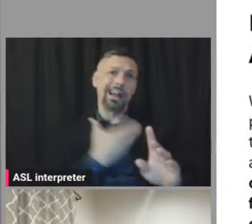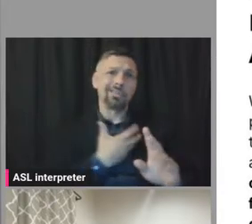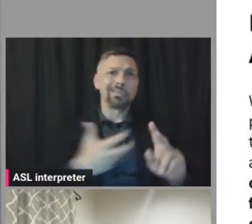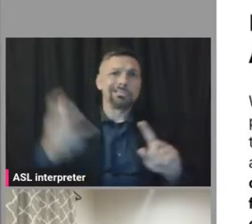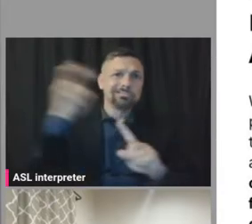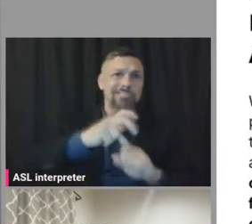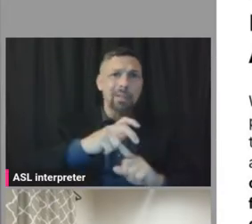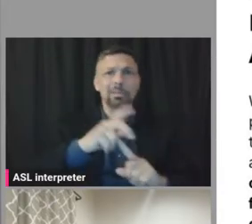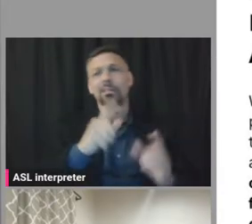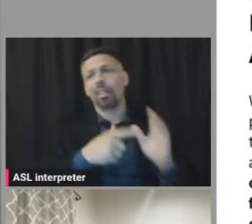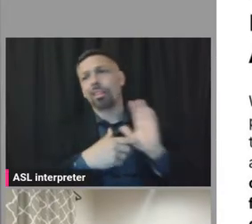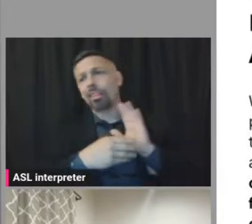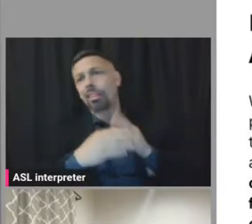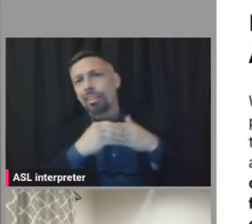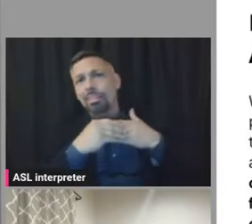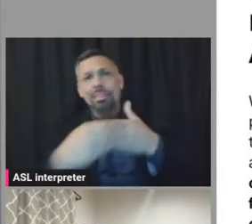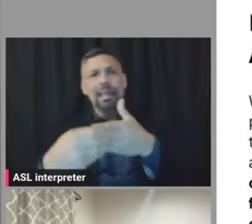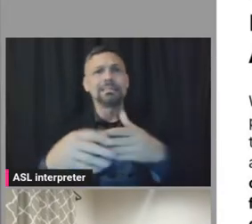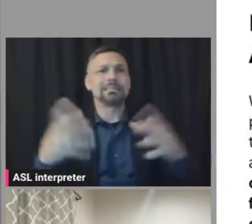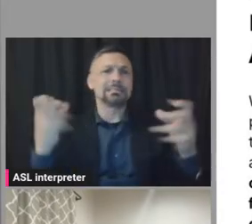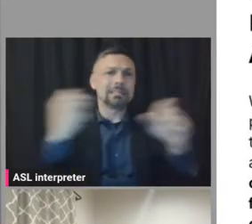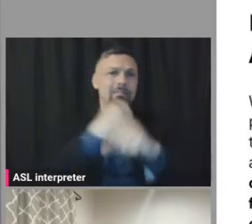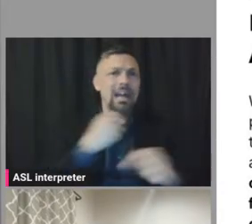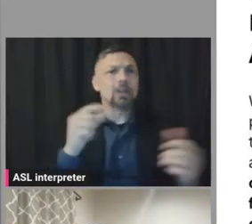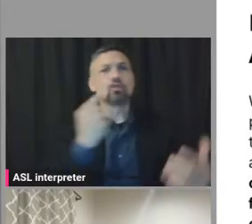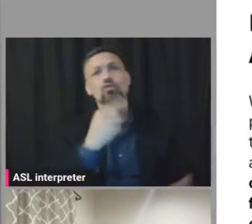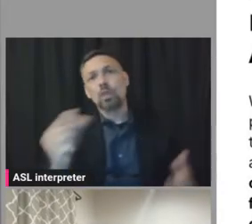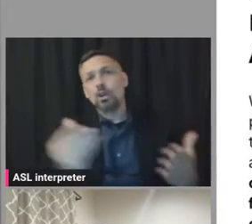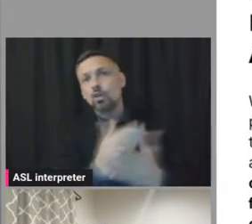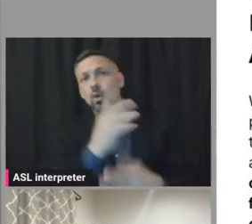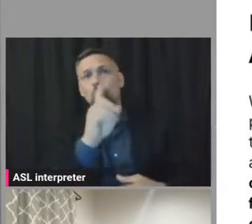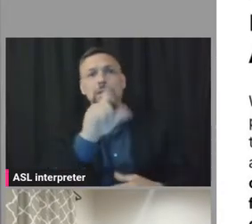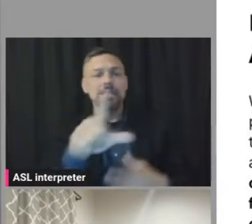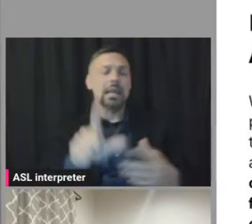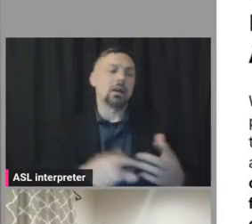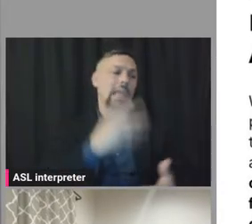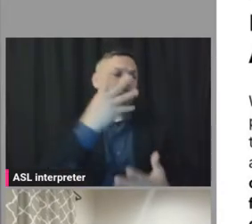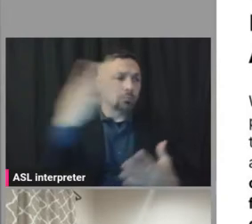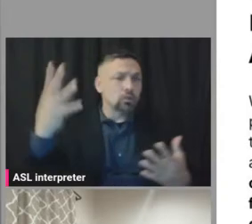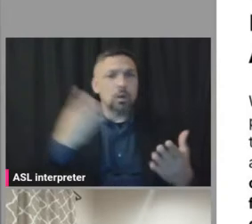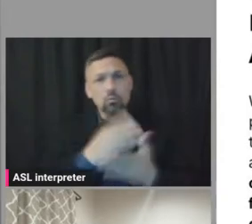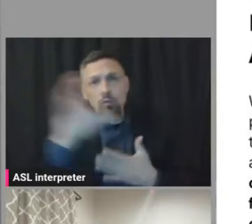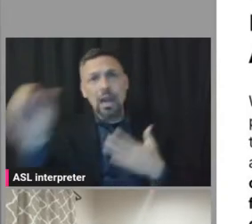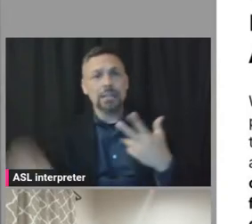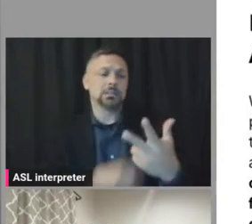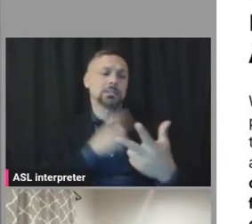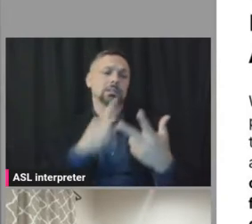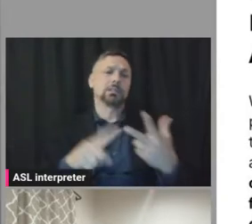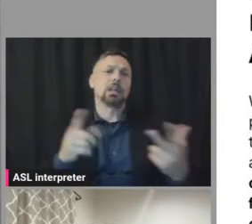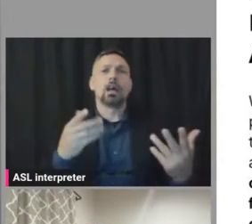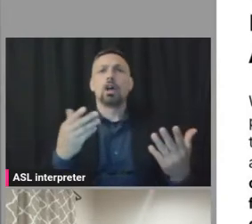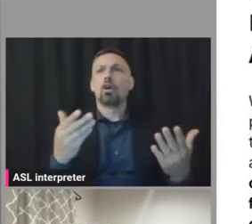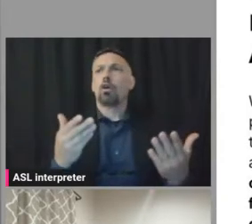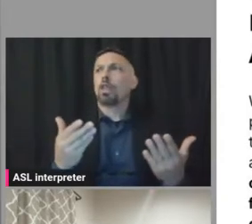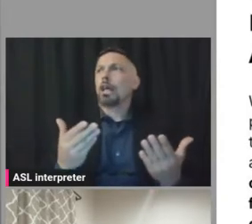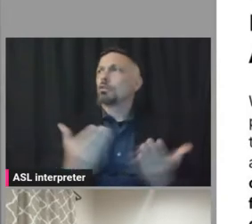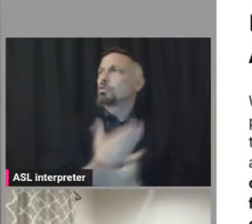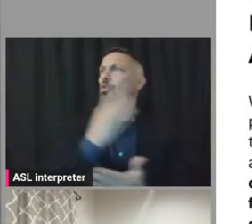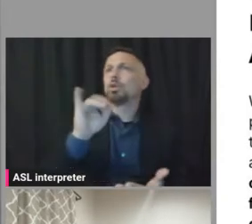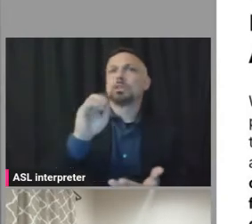clearly leading the fight on Green New Deal, on immigrant rights, on, you know, Green New Jobs, and